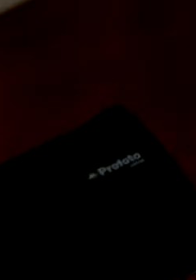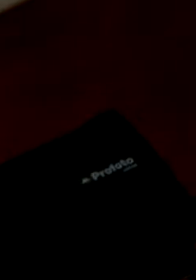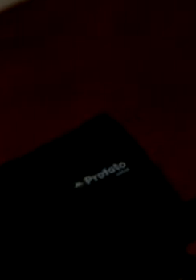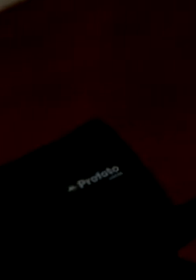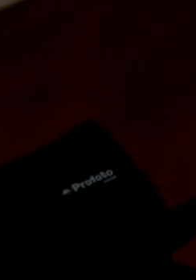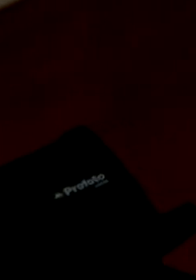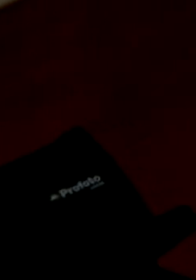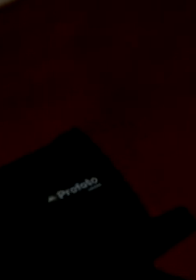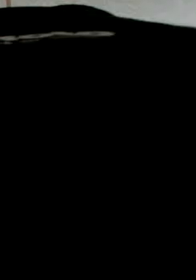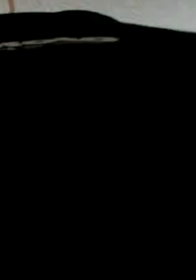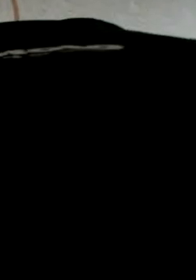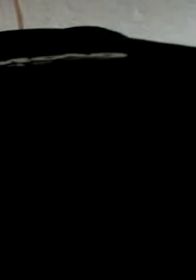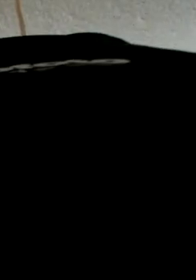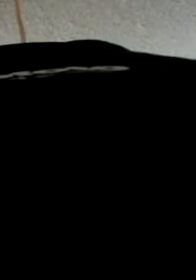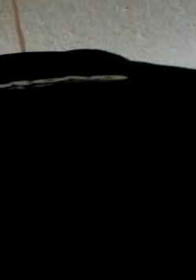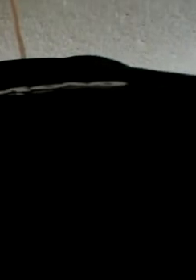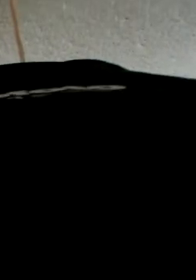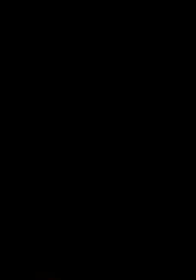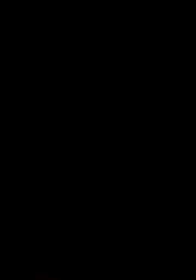rigged.